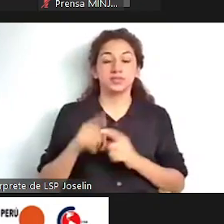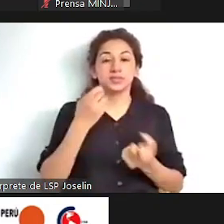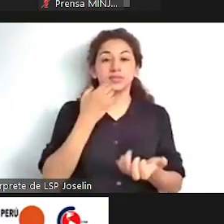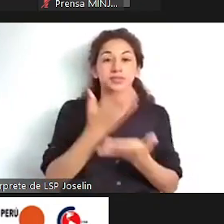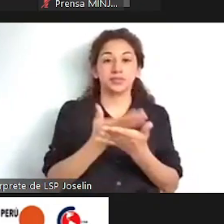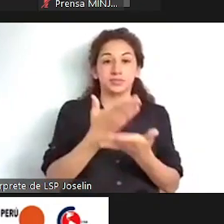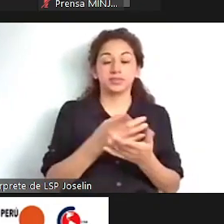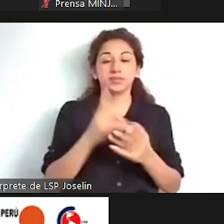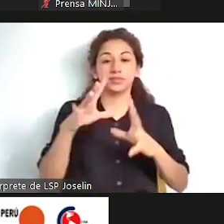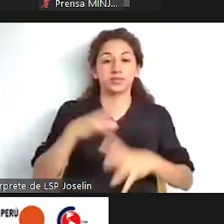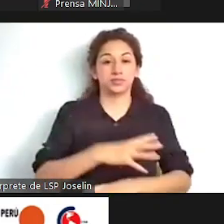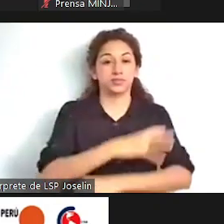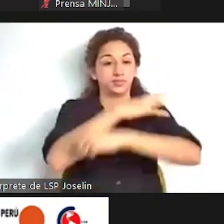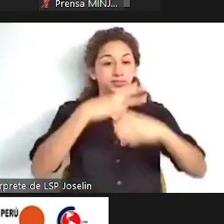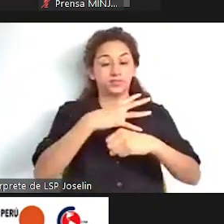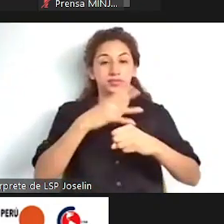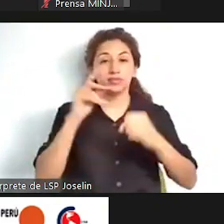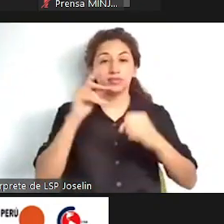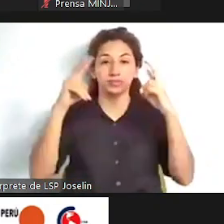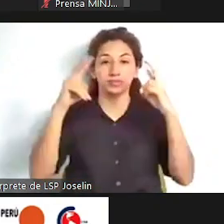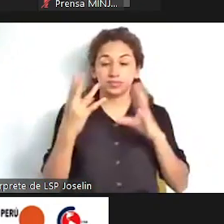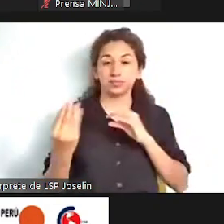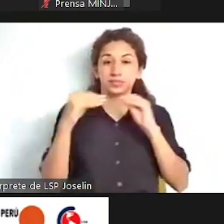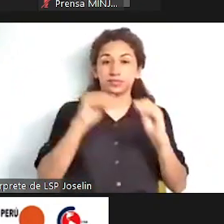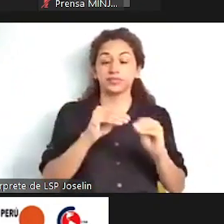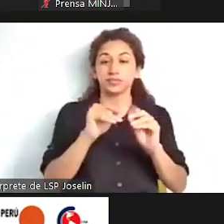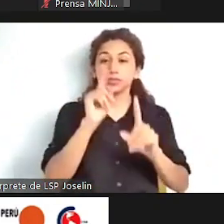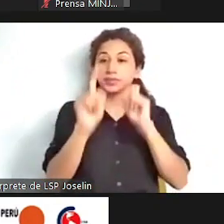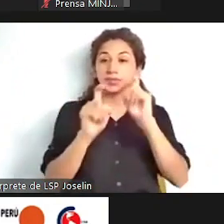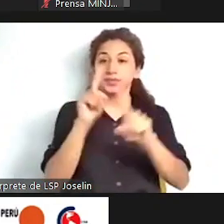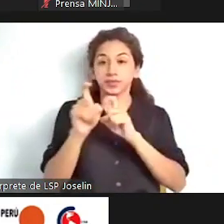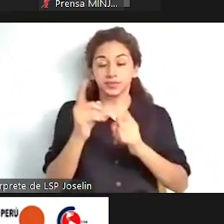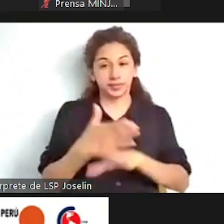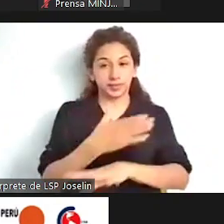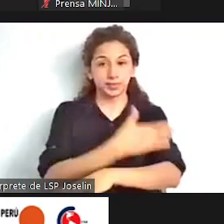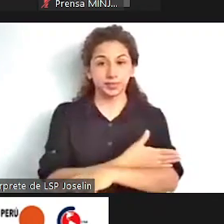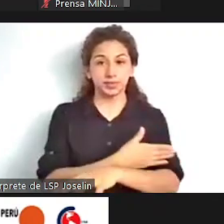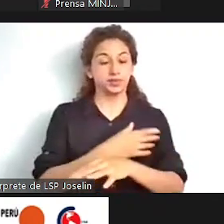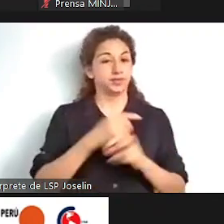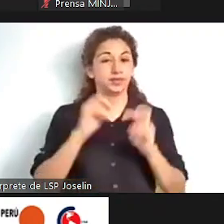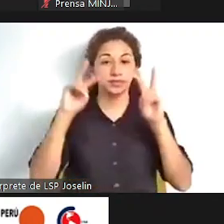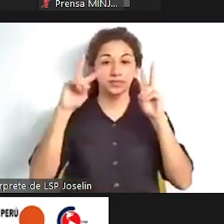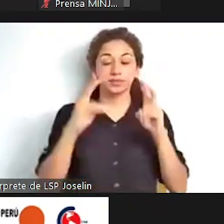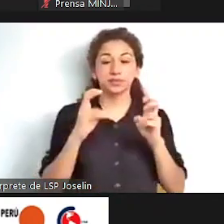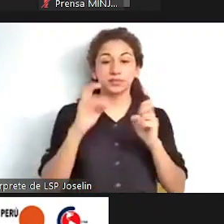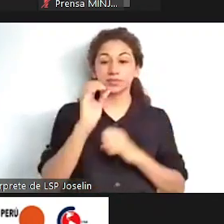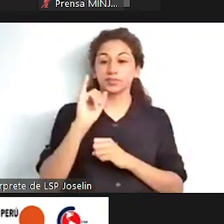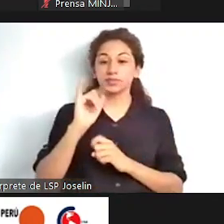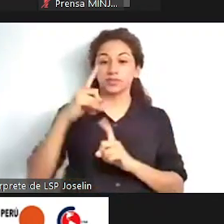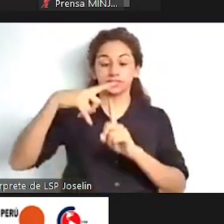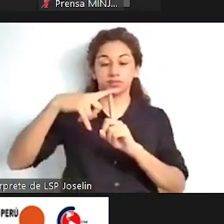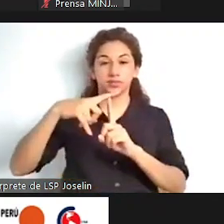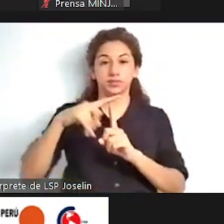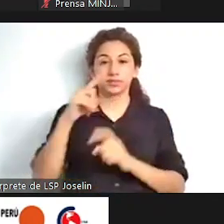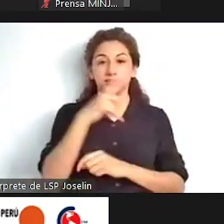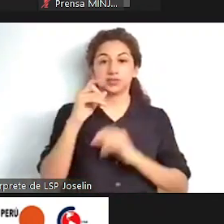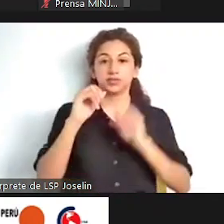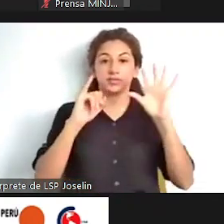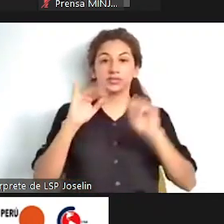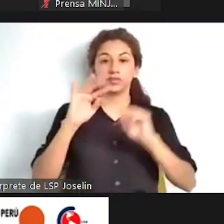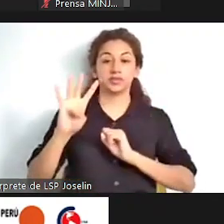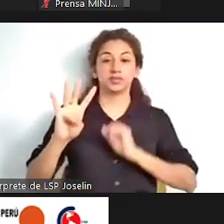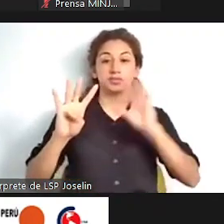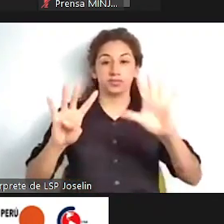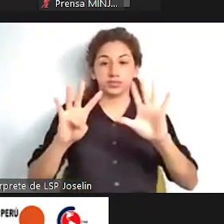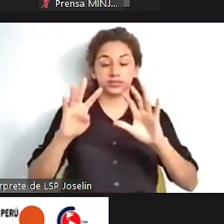consultation based on the ilo convention 169 of the indigenous people considering the development of